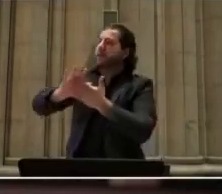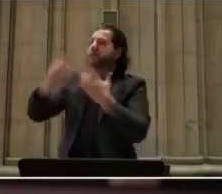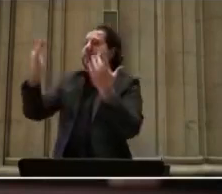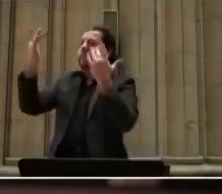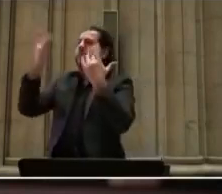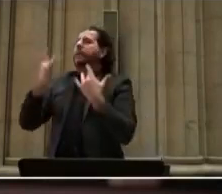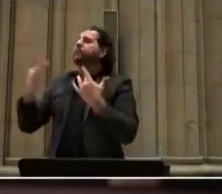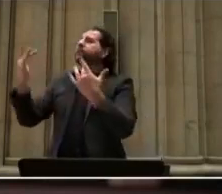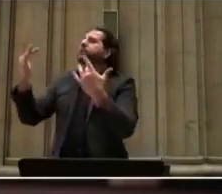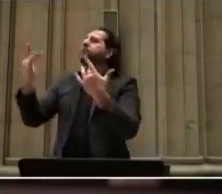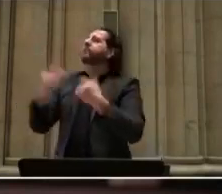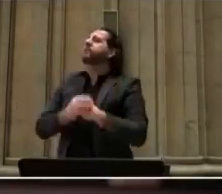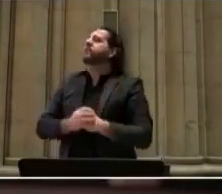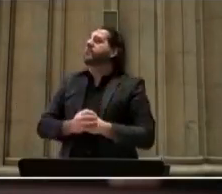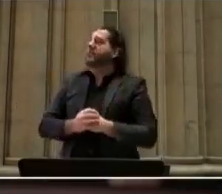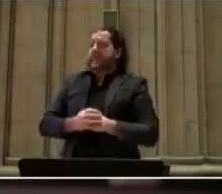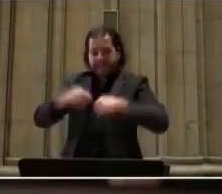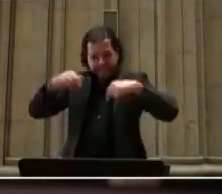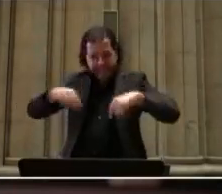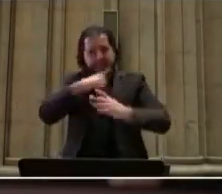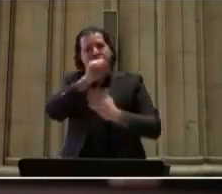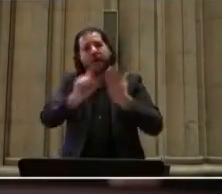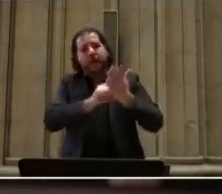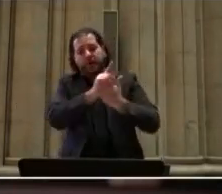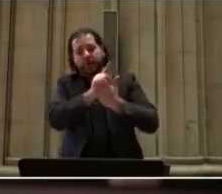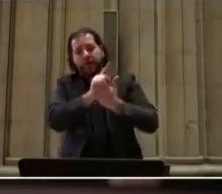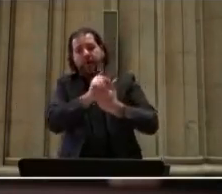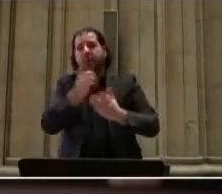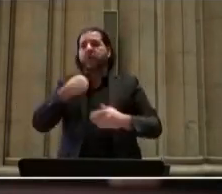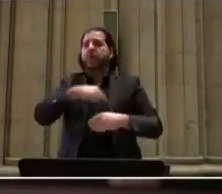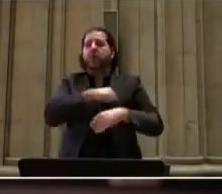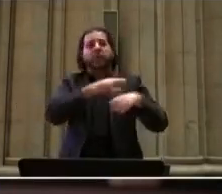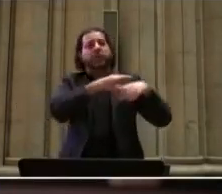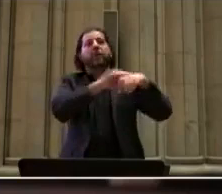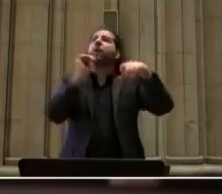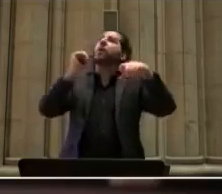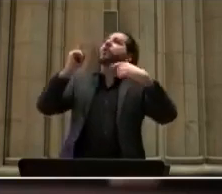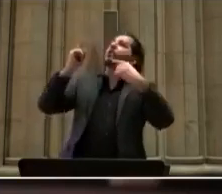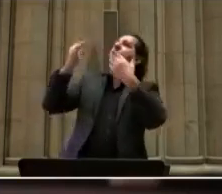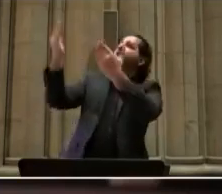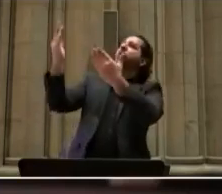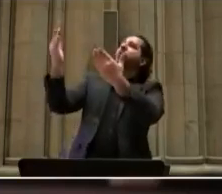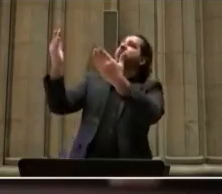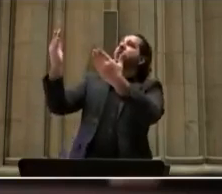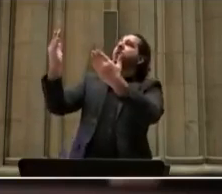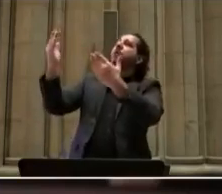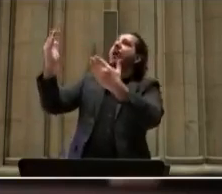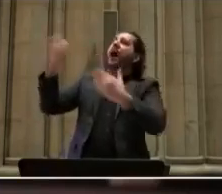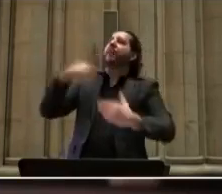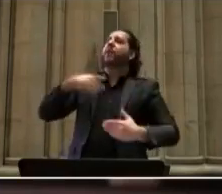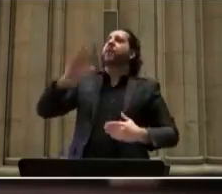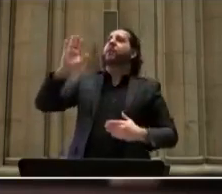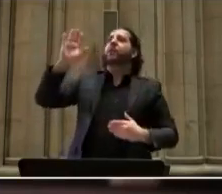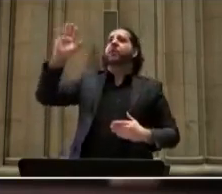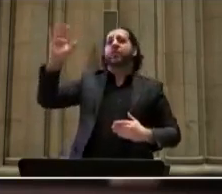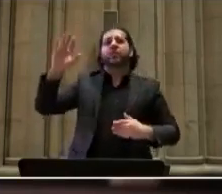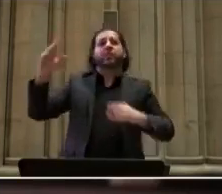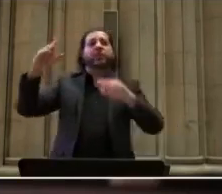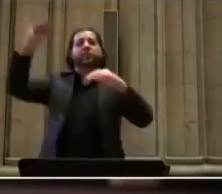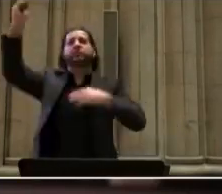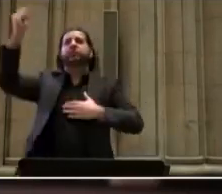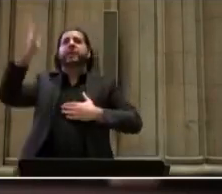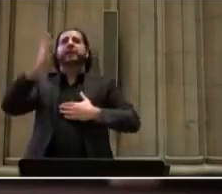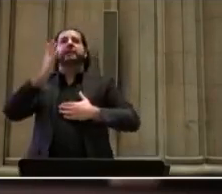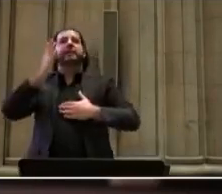compassion. And in this hour, we call upon you to shower your blessings upon